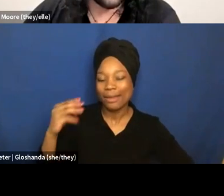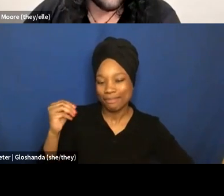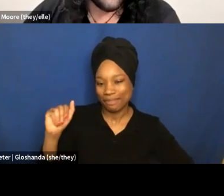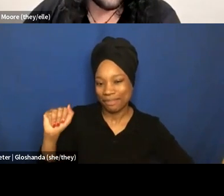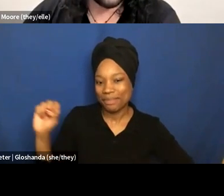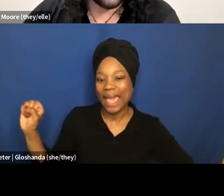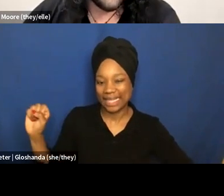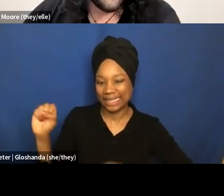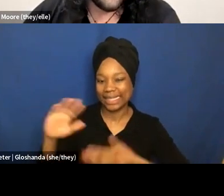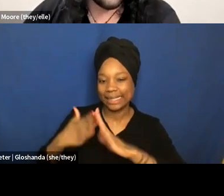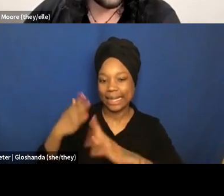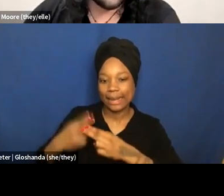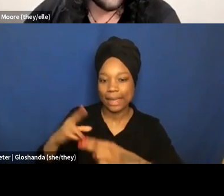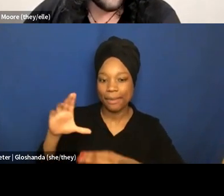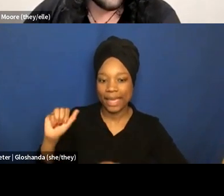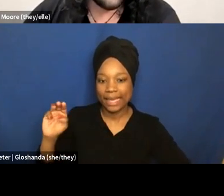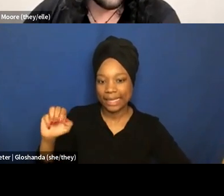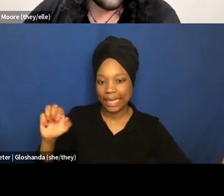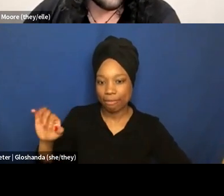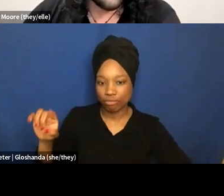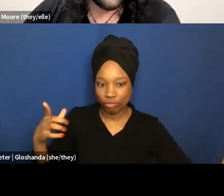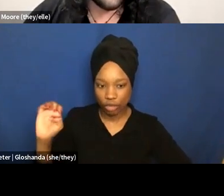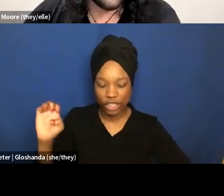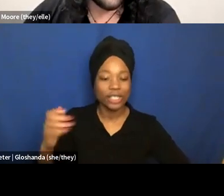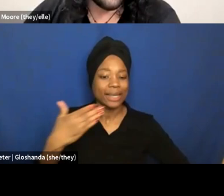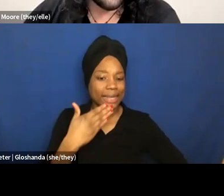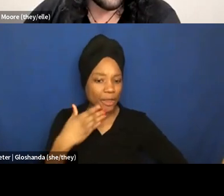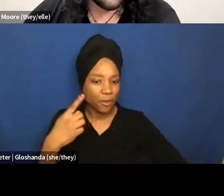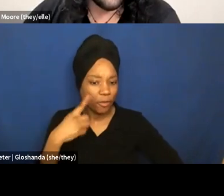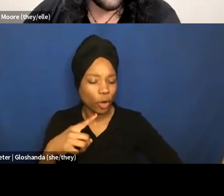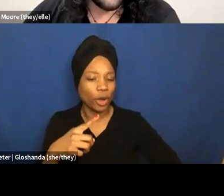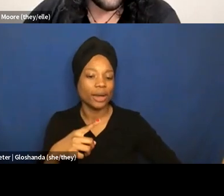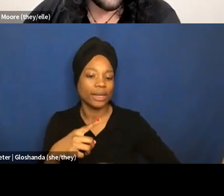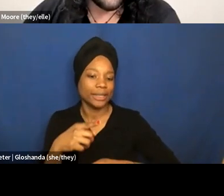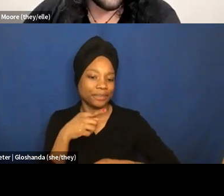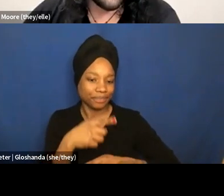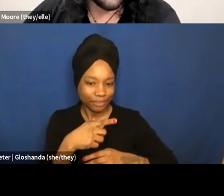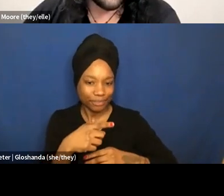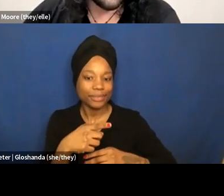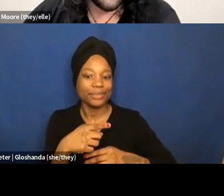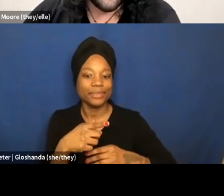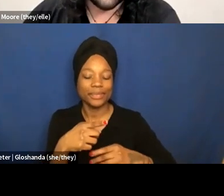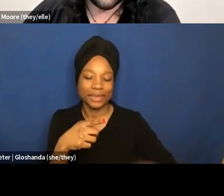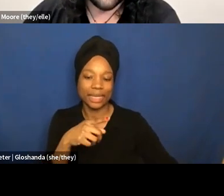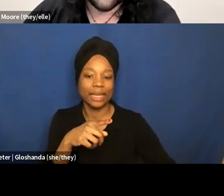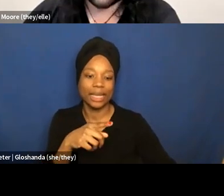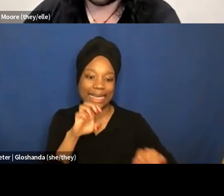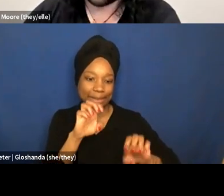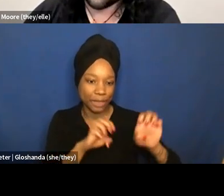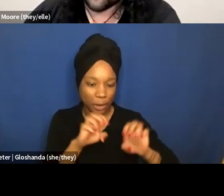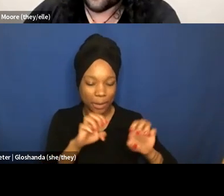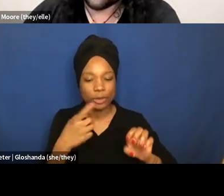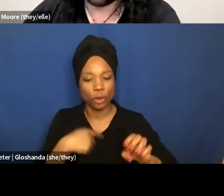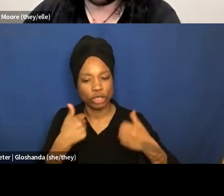Like, part of this is about celebration. Like, we need to celebrate to continue moving and